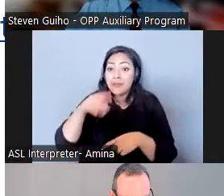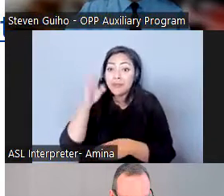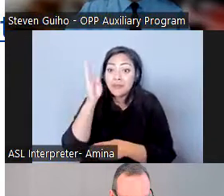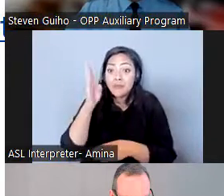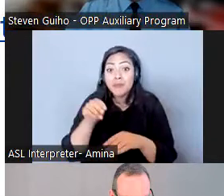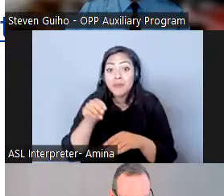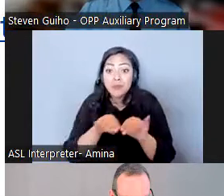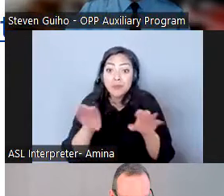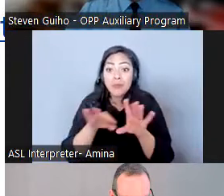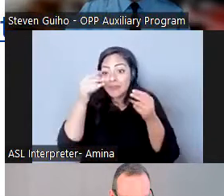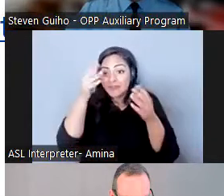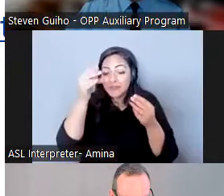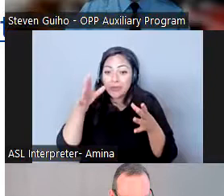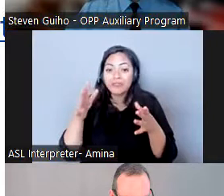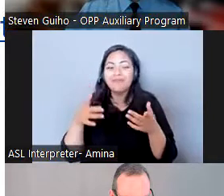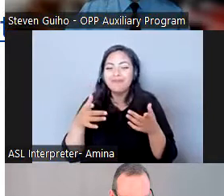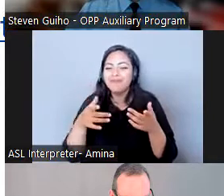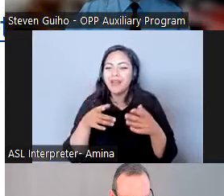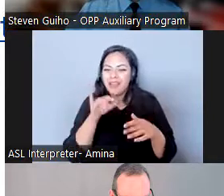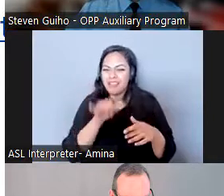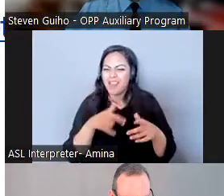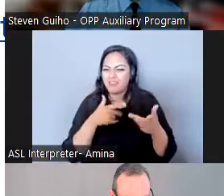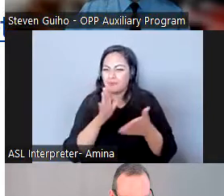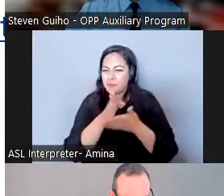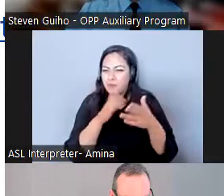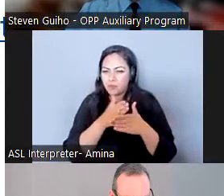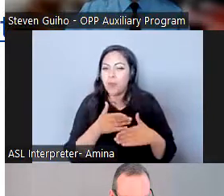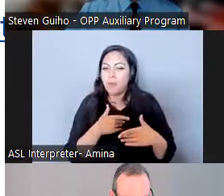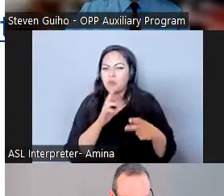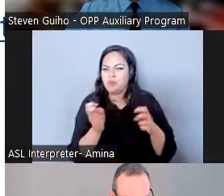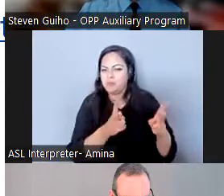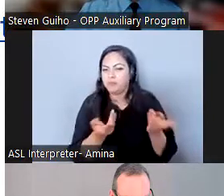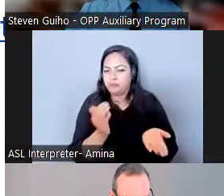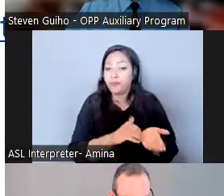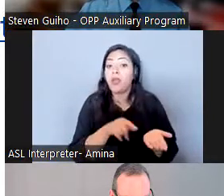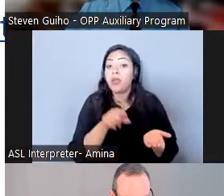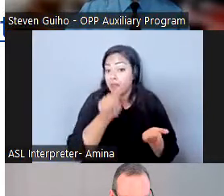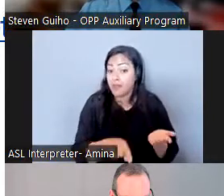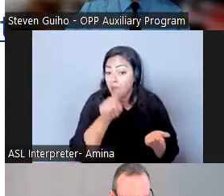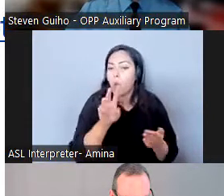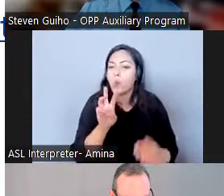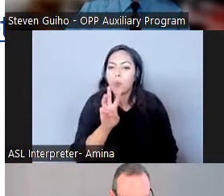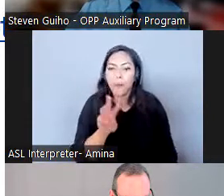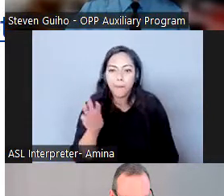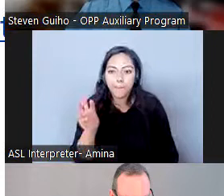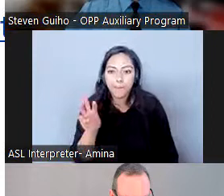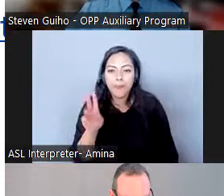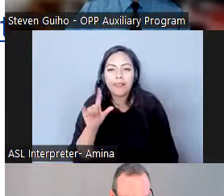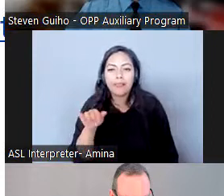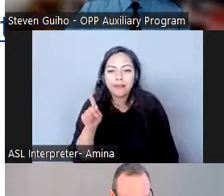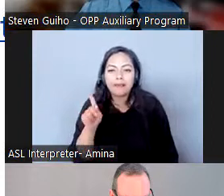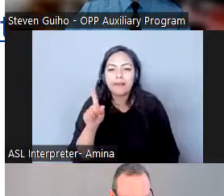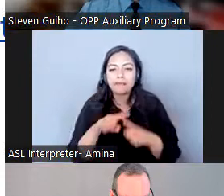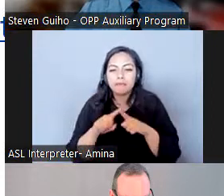as these are links. So I will be put these on the website as well for people to access. But there is a little black book